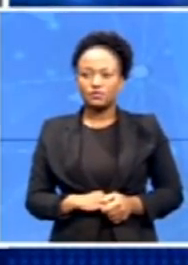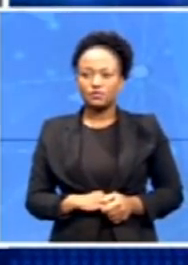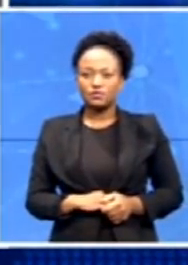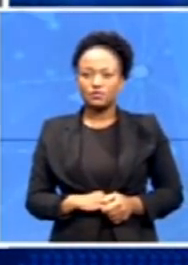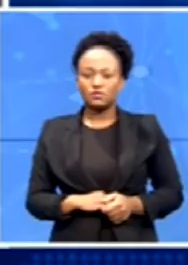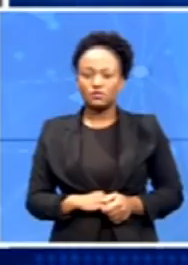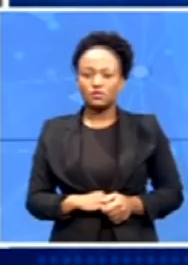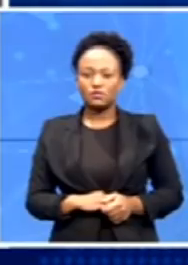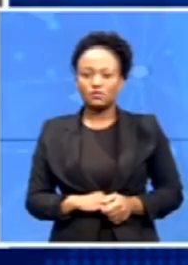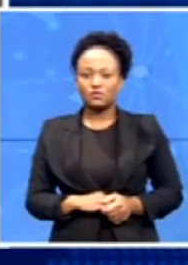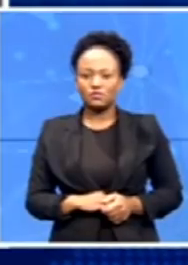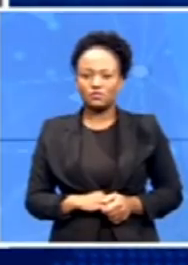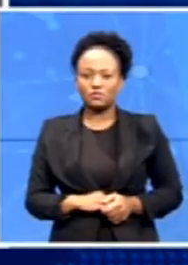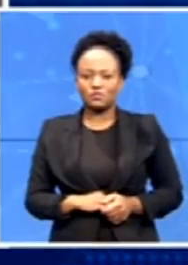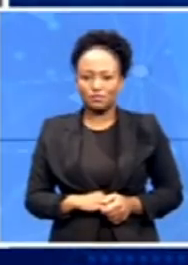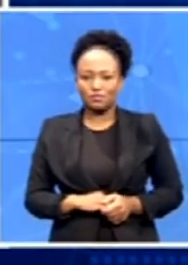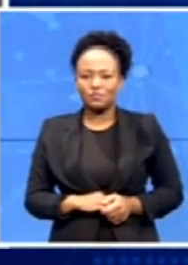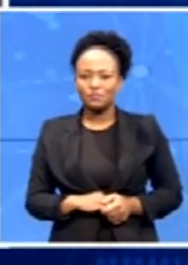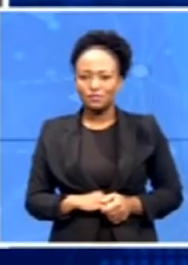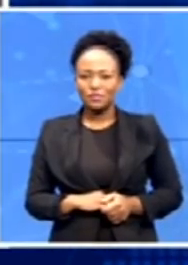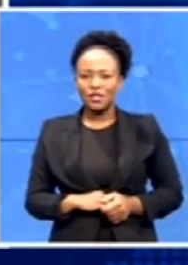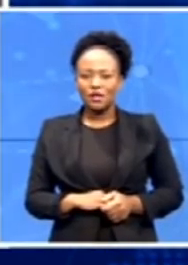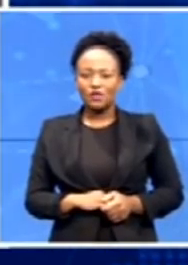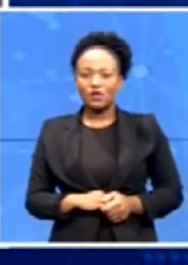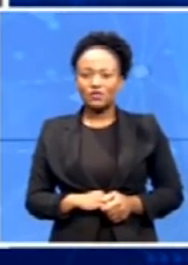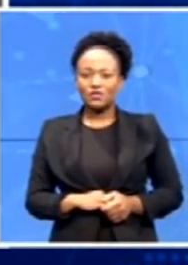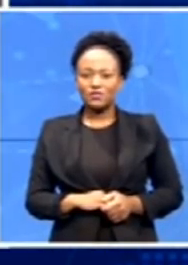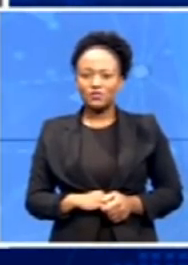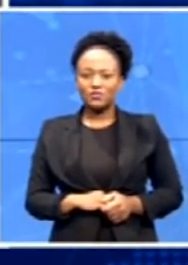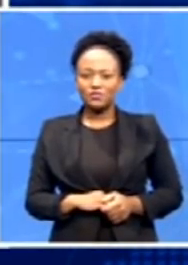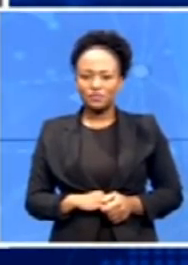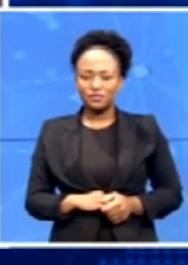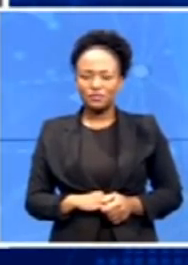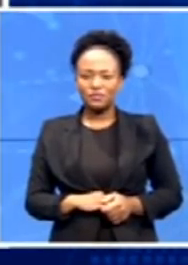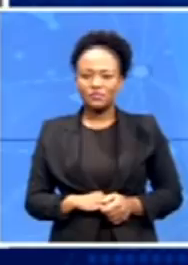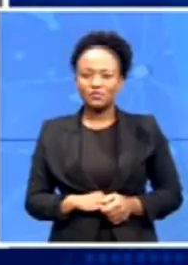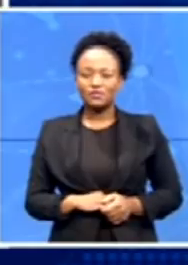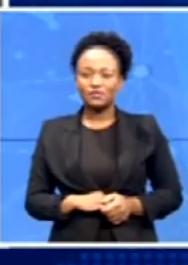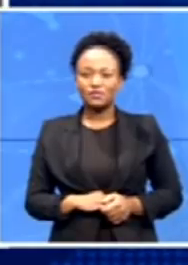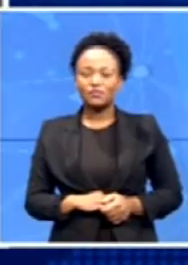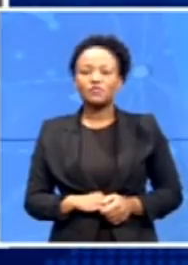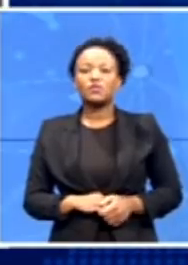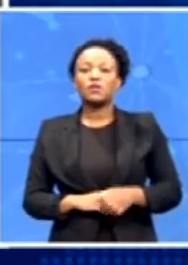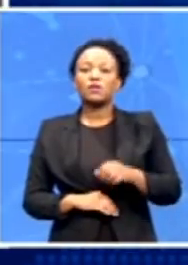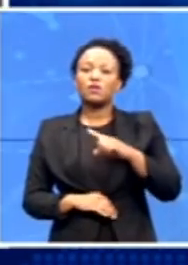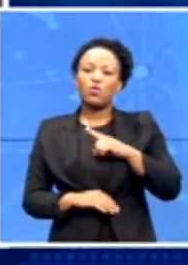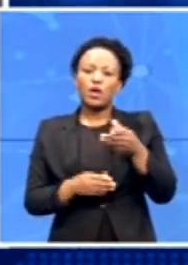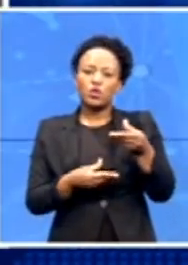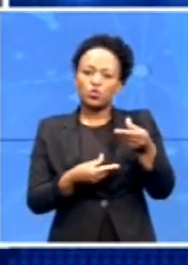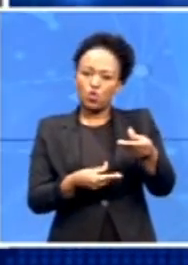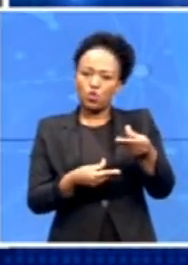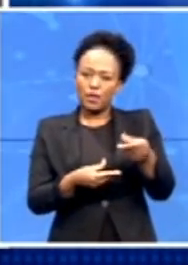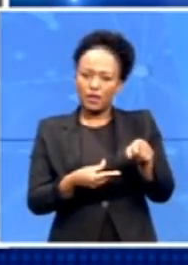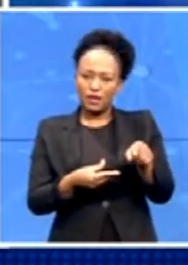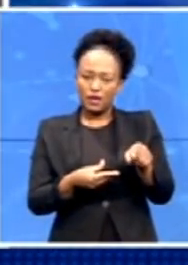My lady, with Yes. the leave of the court, I would move that this document, referred to as the Notice of